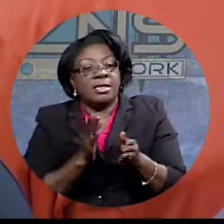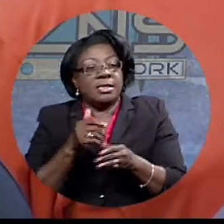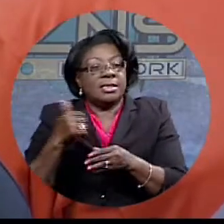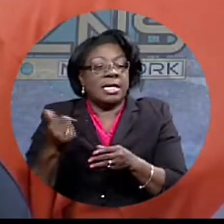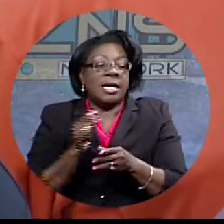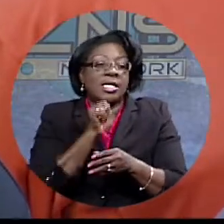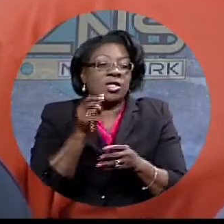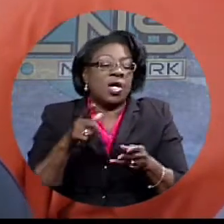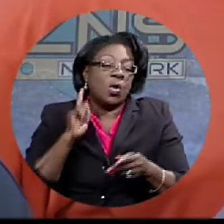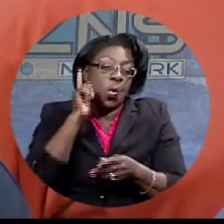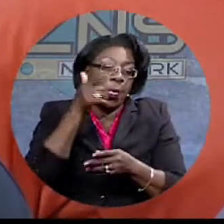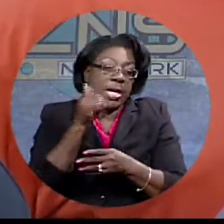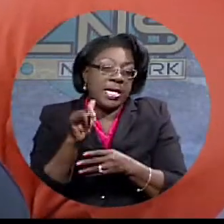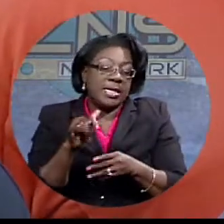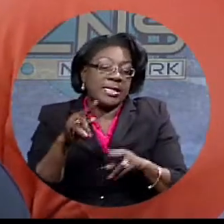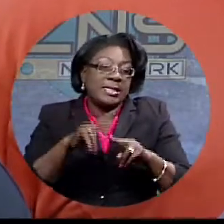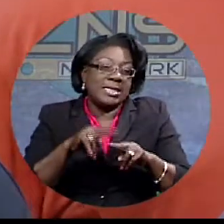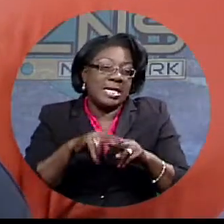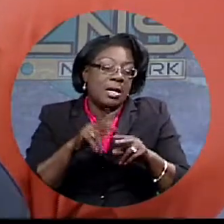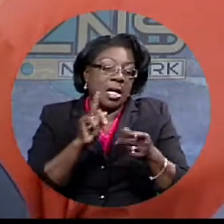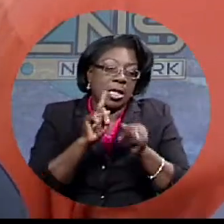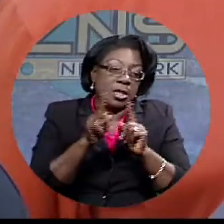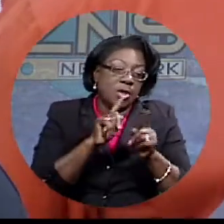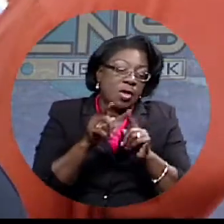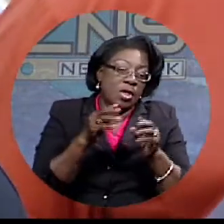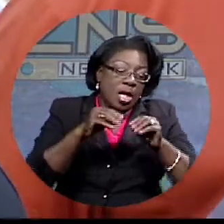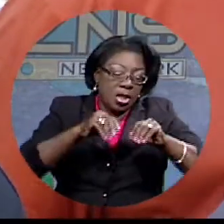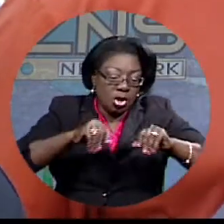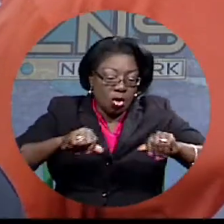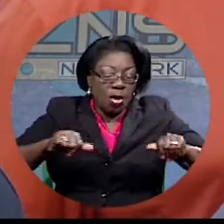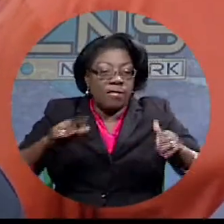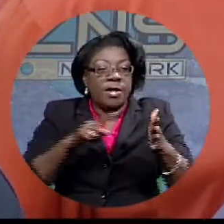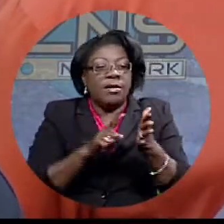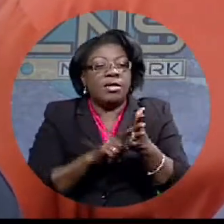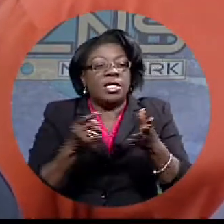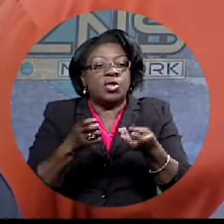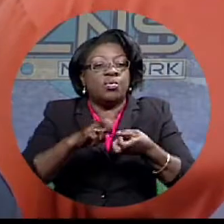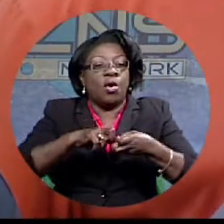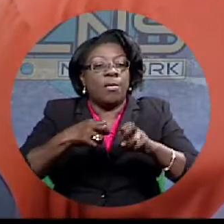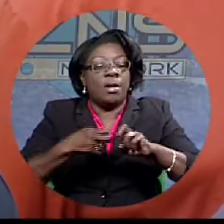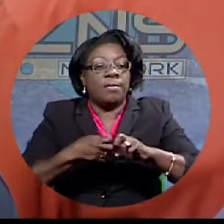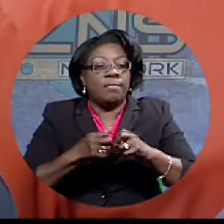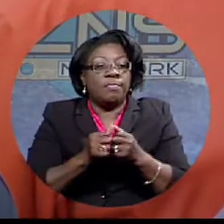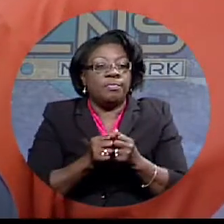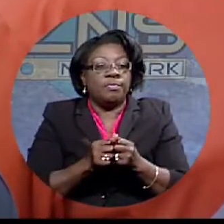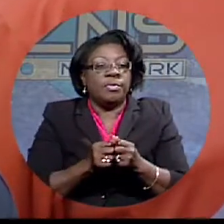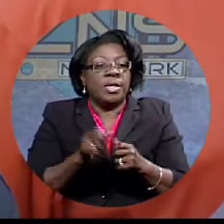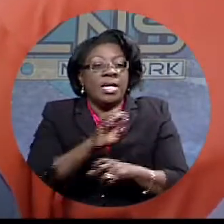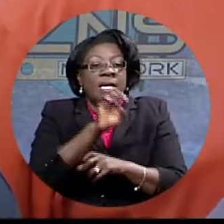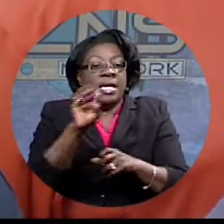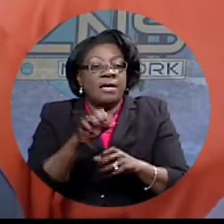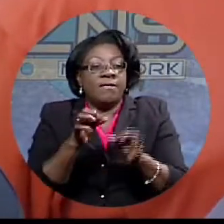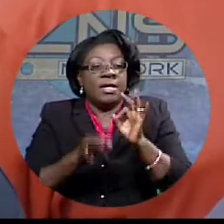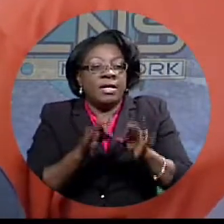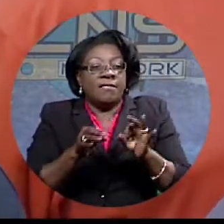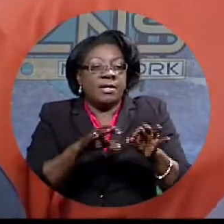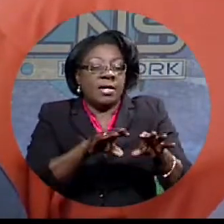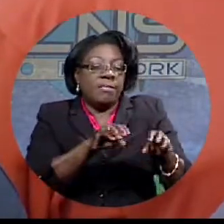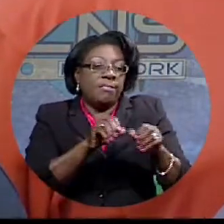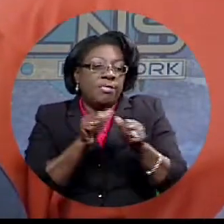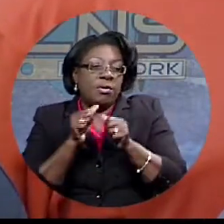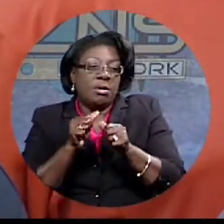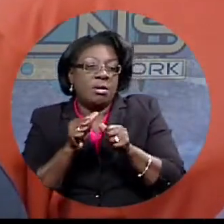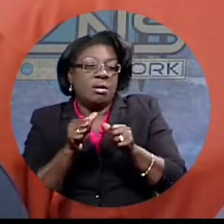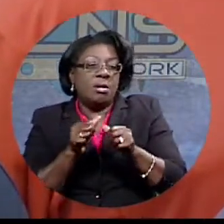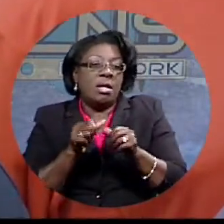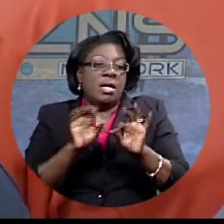willing to sit down and solve this dispute unless they have their way, even if they pull